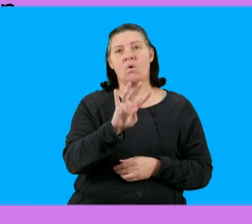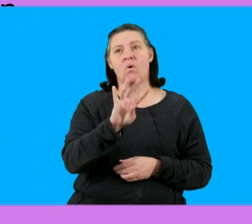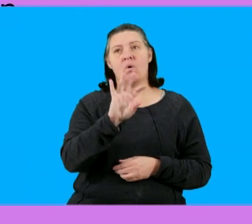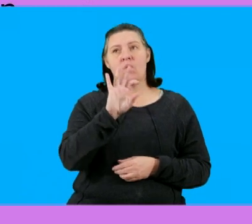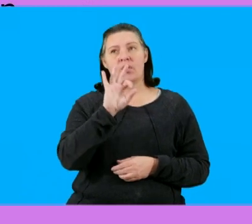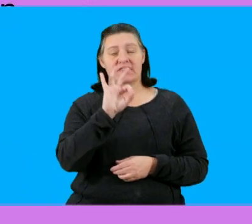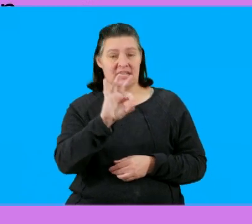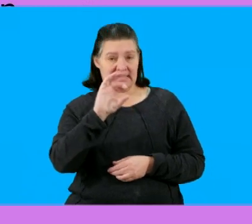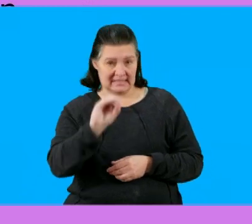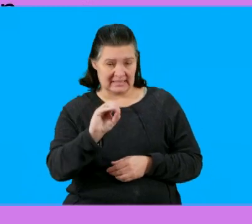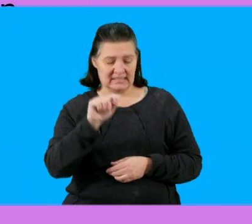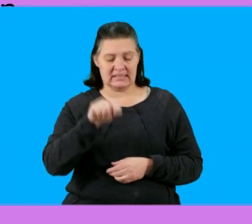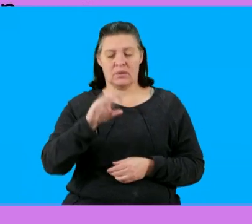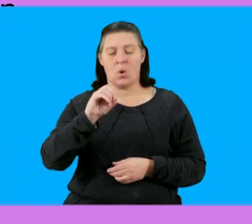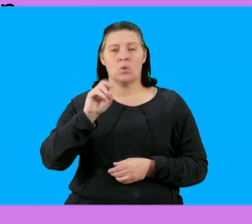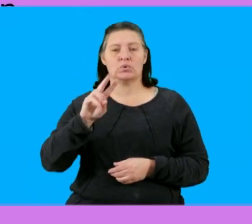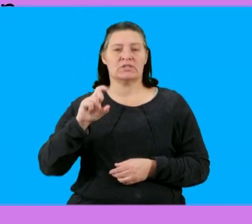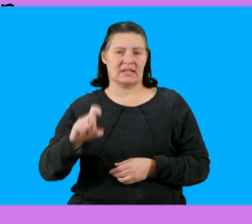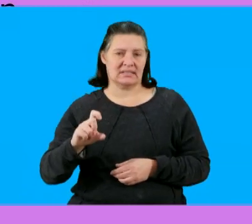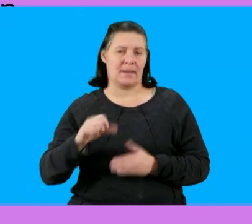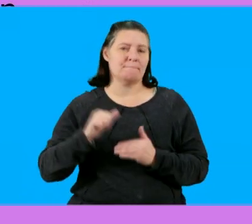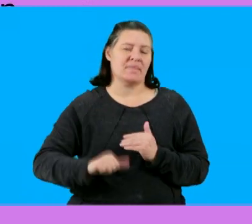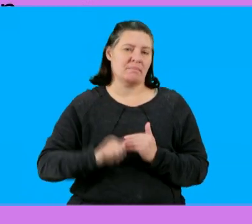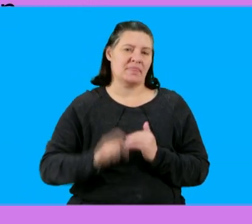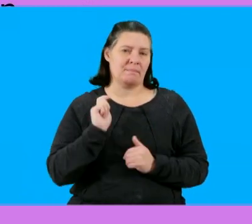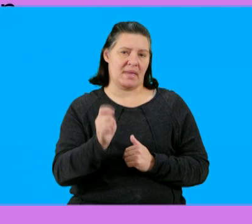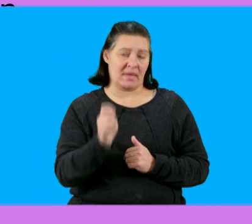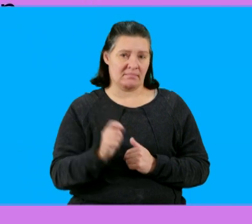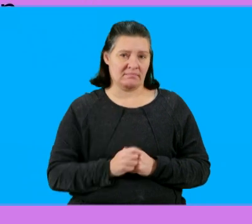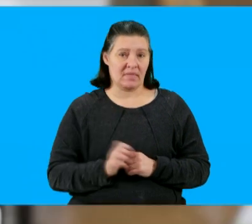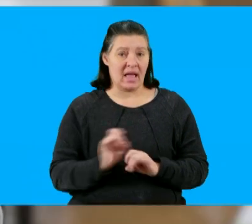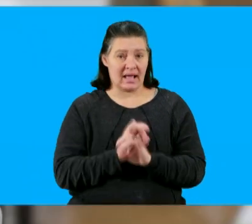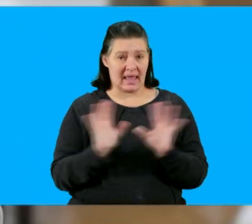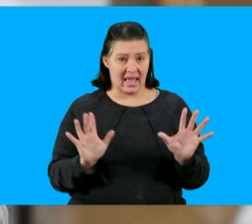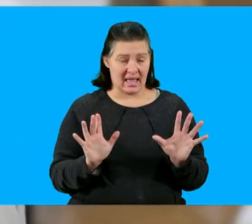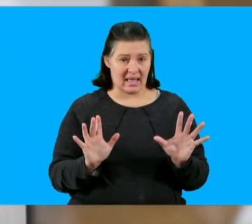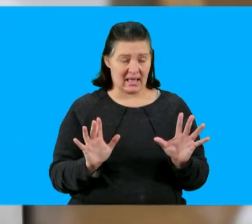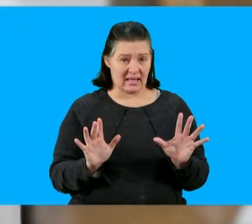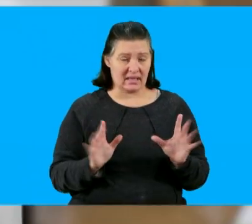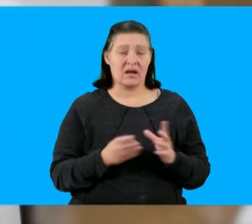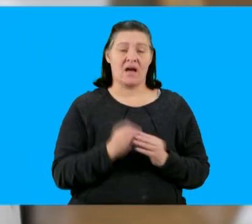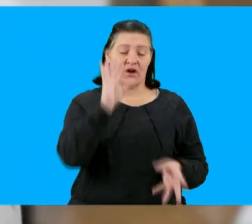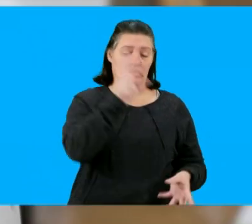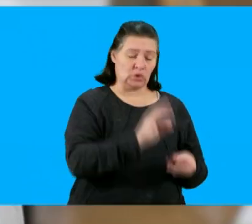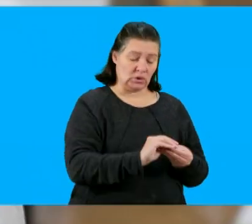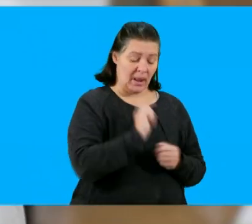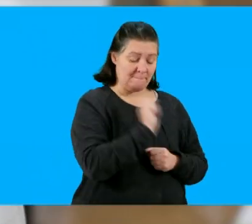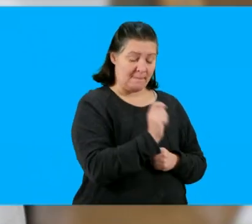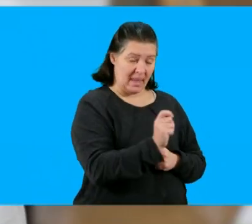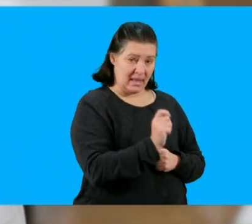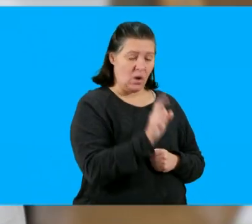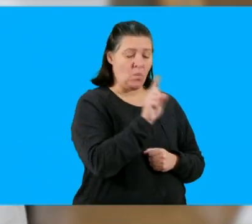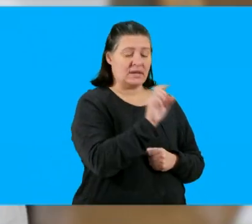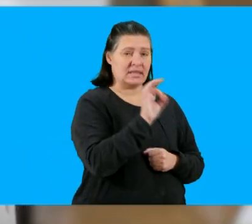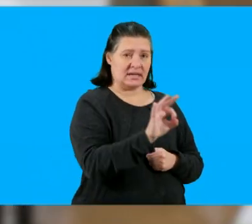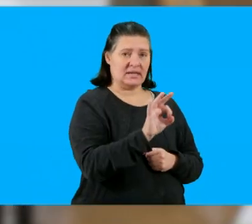430 rand and 2 cents per month. Guys, I hope that's clear to all of you. I took the total